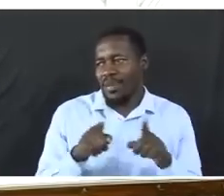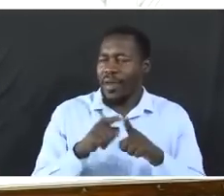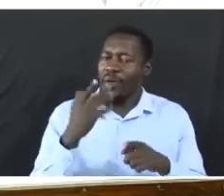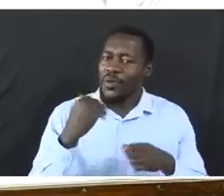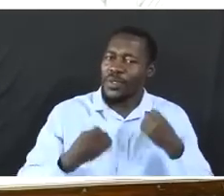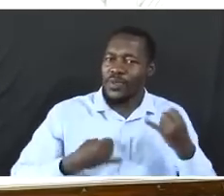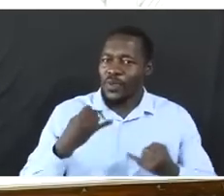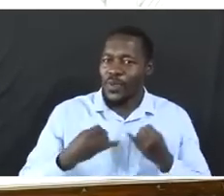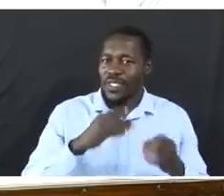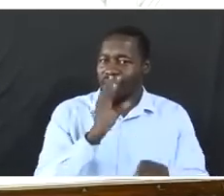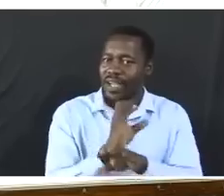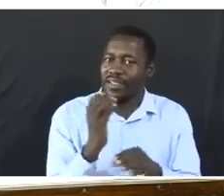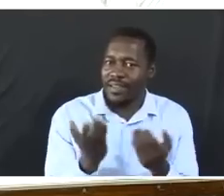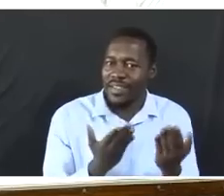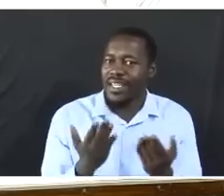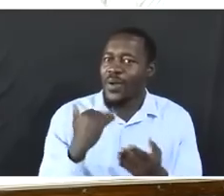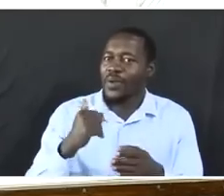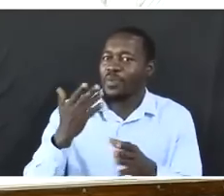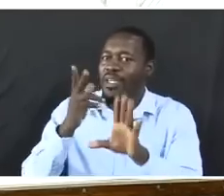It is loneliness.